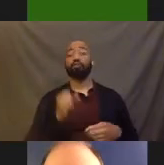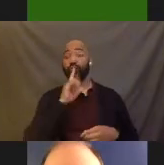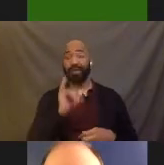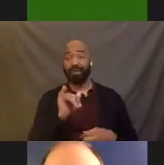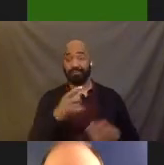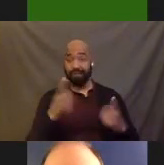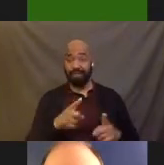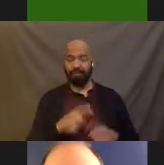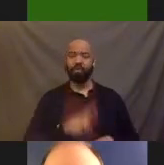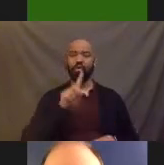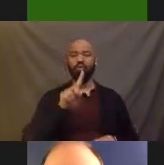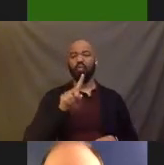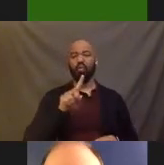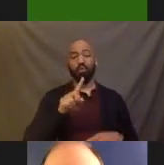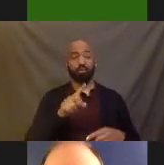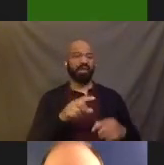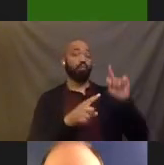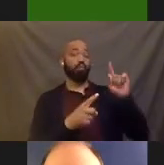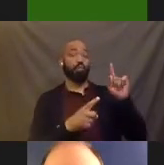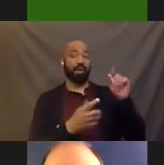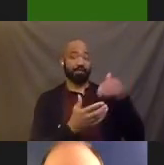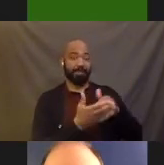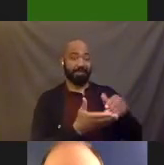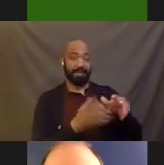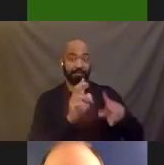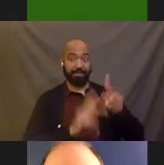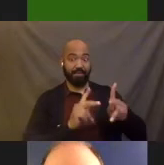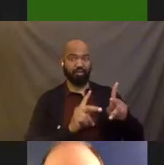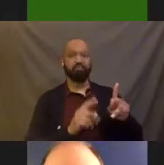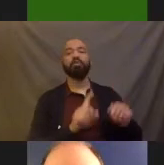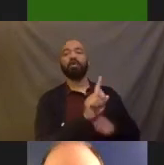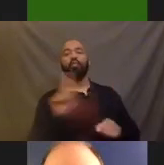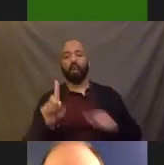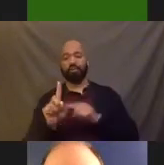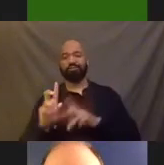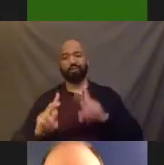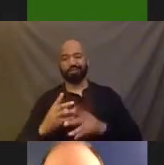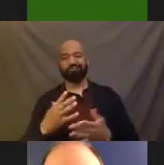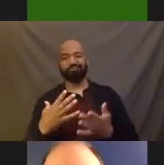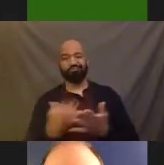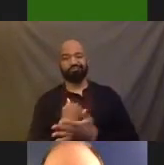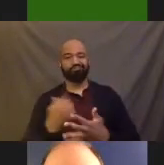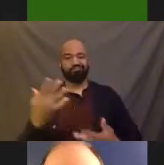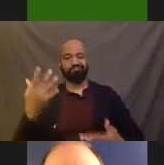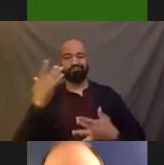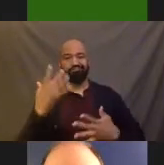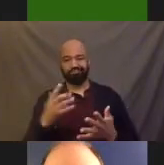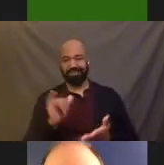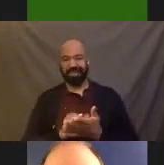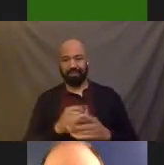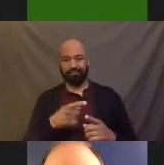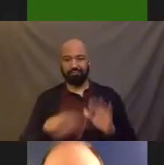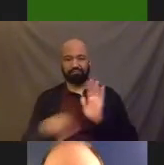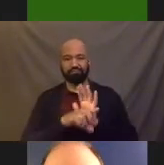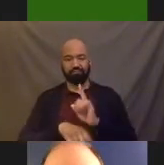chance that you would develop this blood clot after receiving the vaccine. As early as today, and I feel like I've been working on these slides every day because